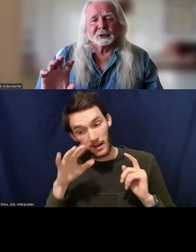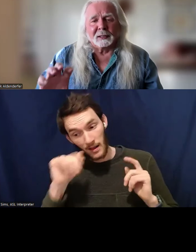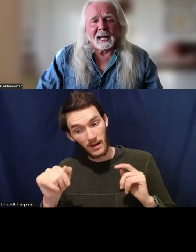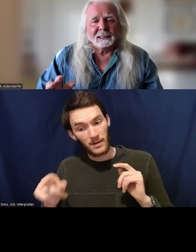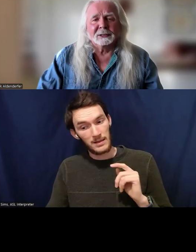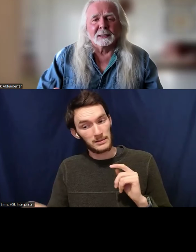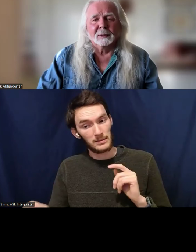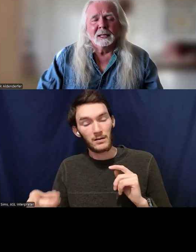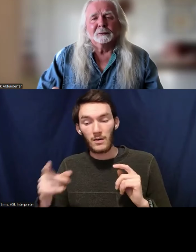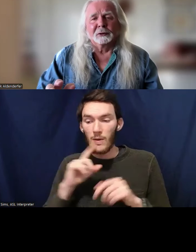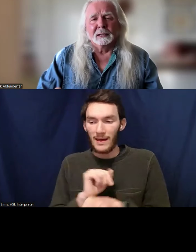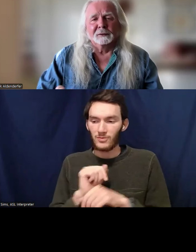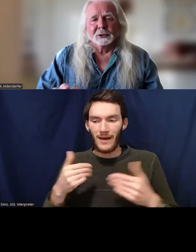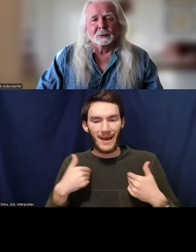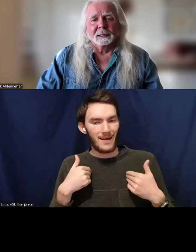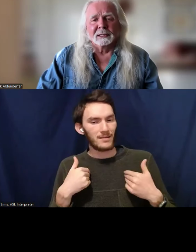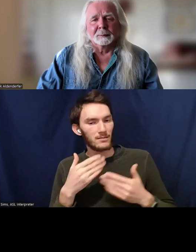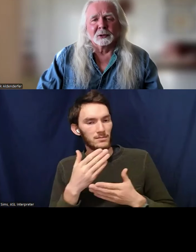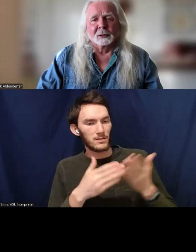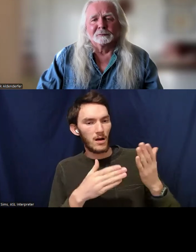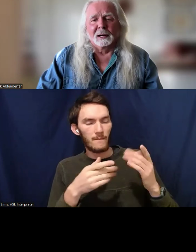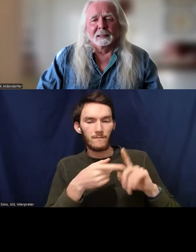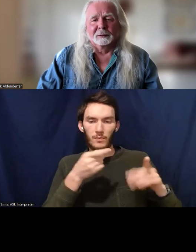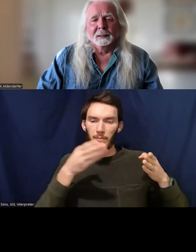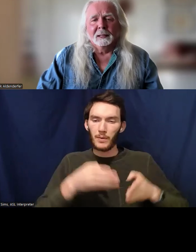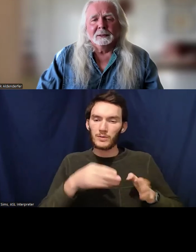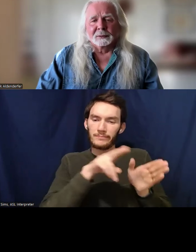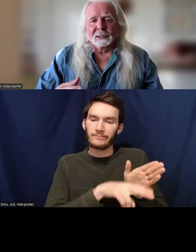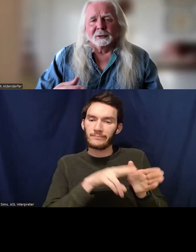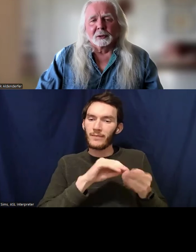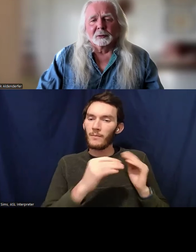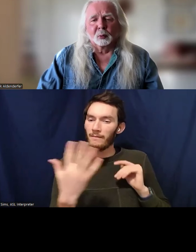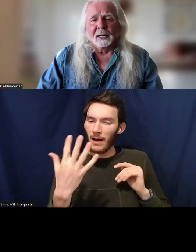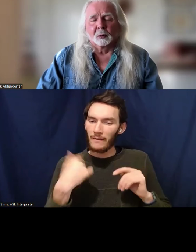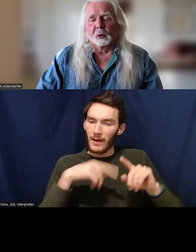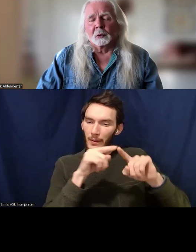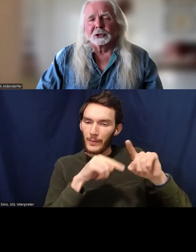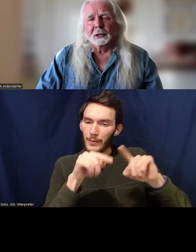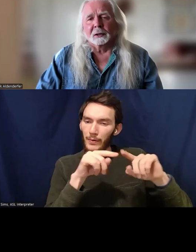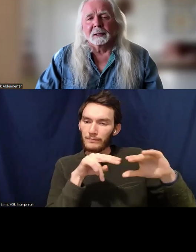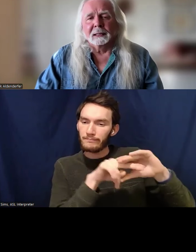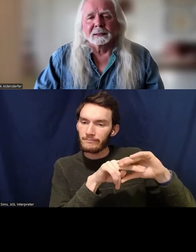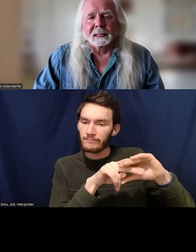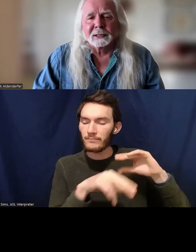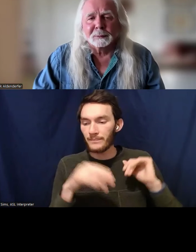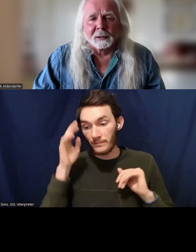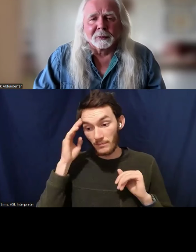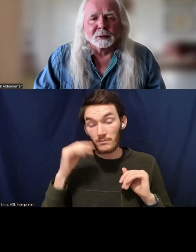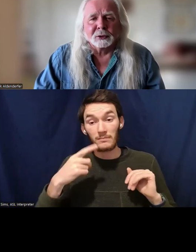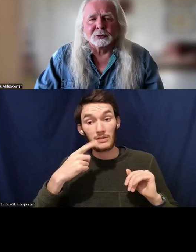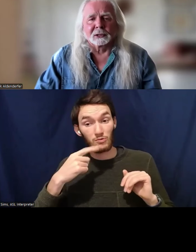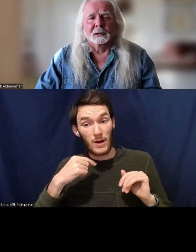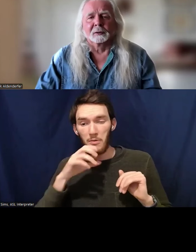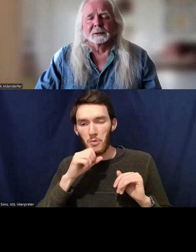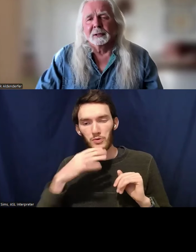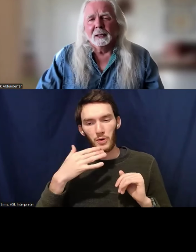we actually had some for the individual in Samsung 5. You see the red or orange color is a cinnabar that was